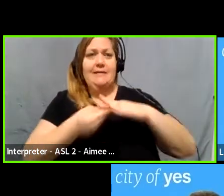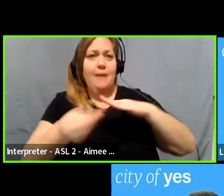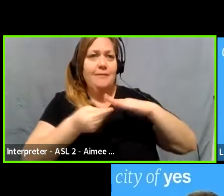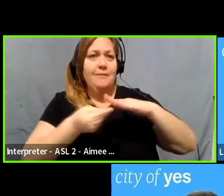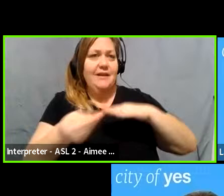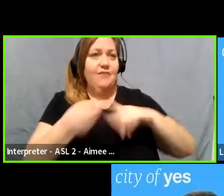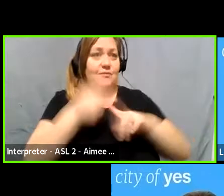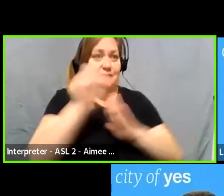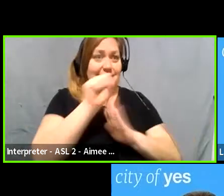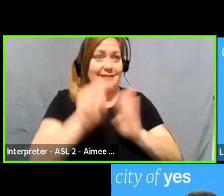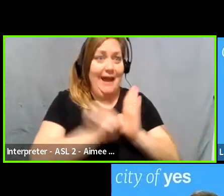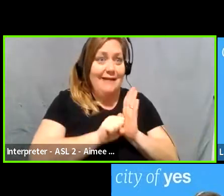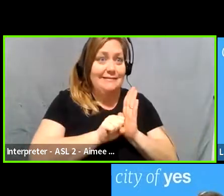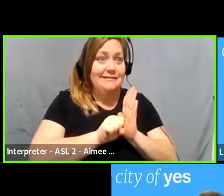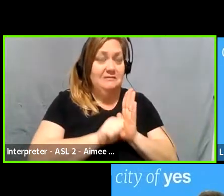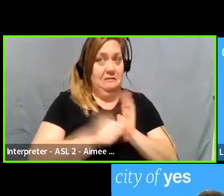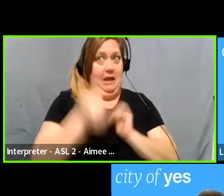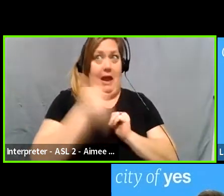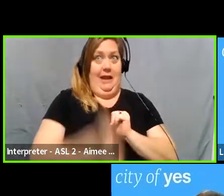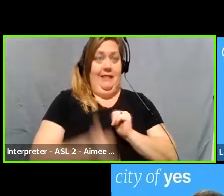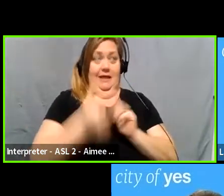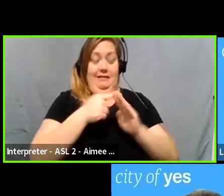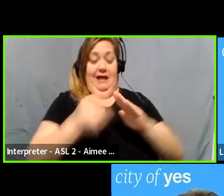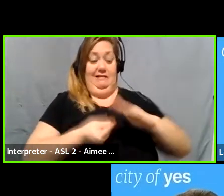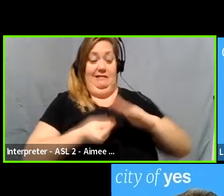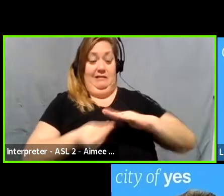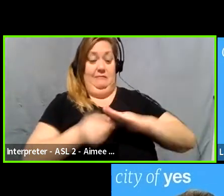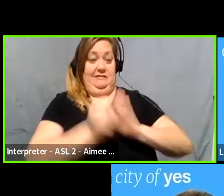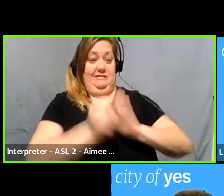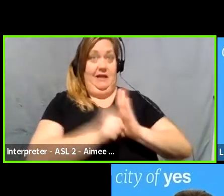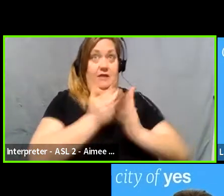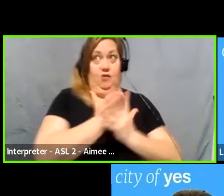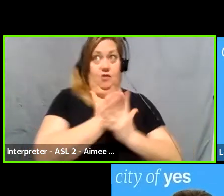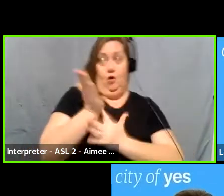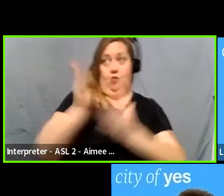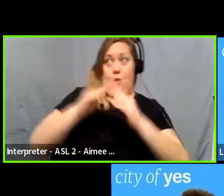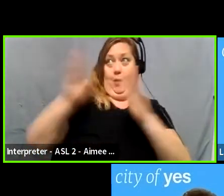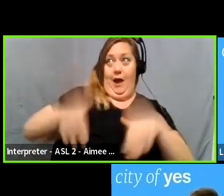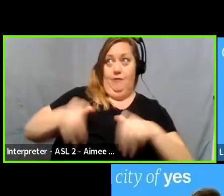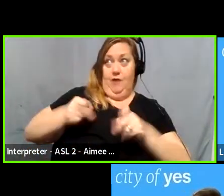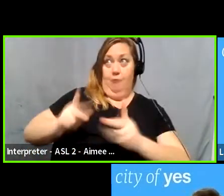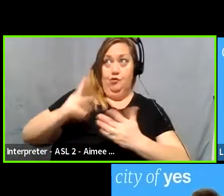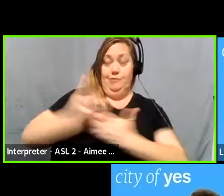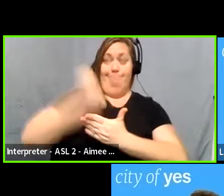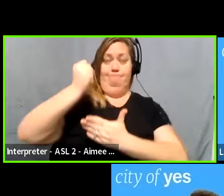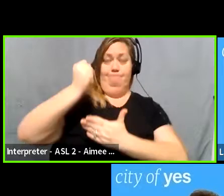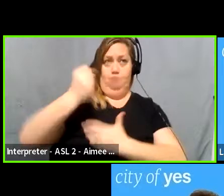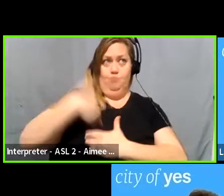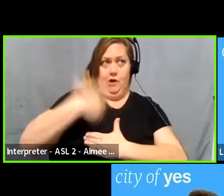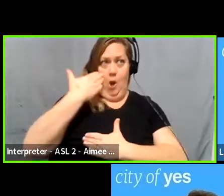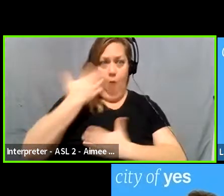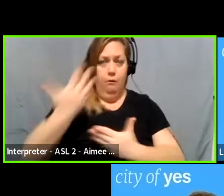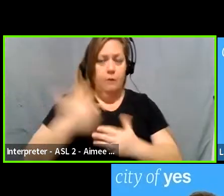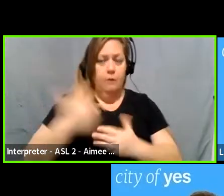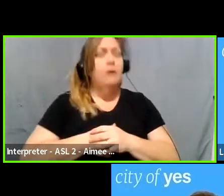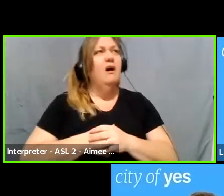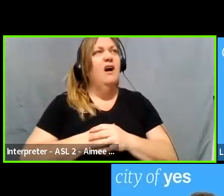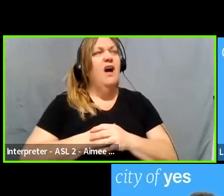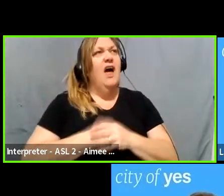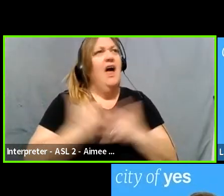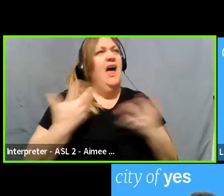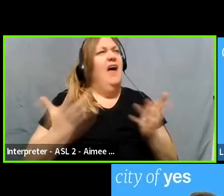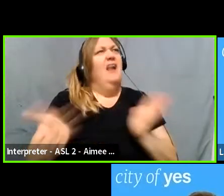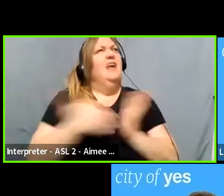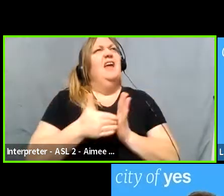the state because anything that goes that way has to go through housing opportunity. We know, uh, uh, and you know,